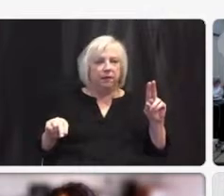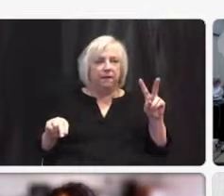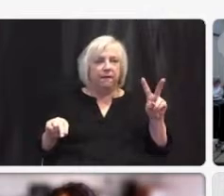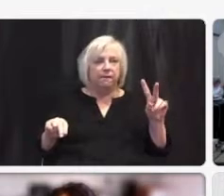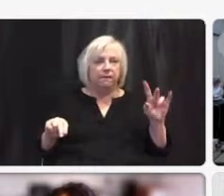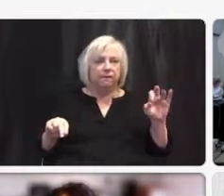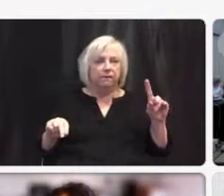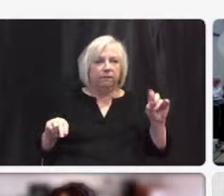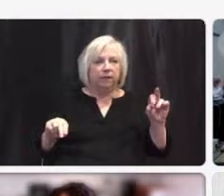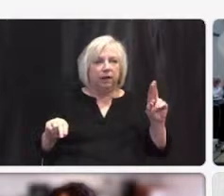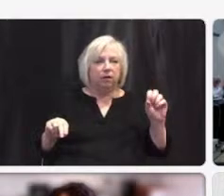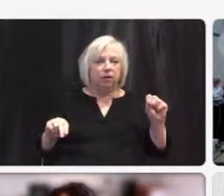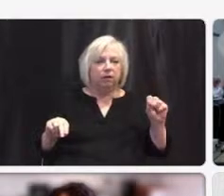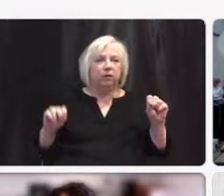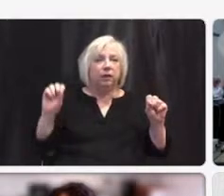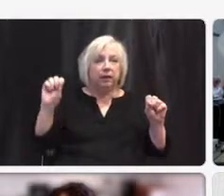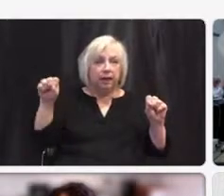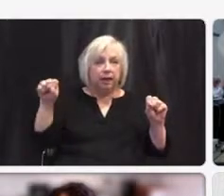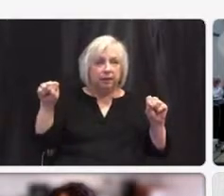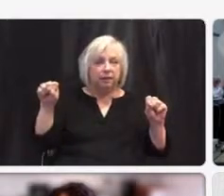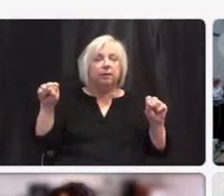Vickers. Yes.